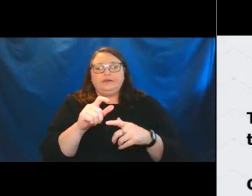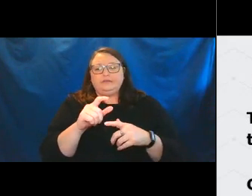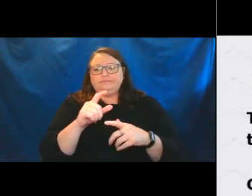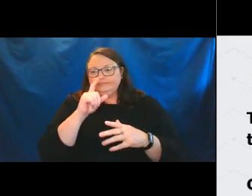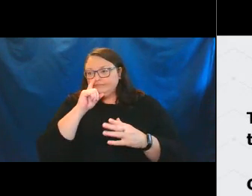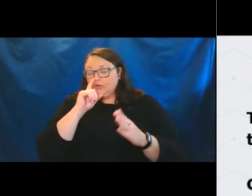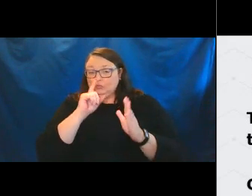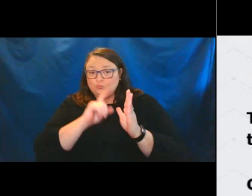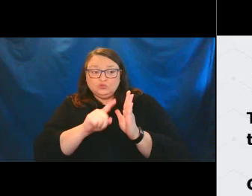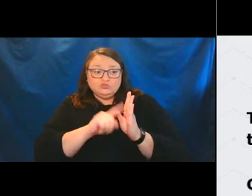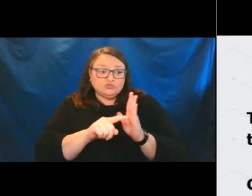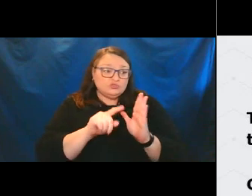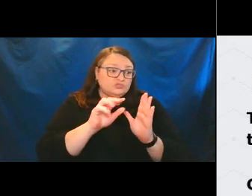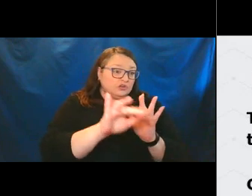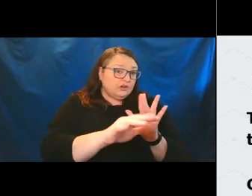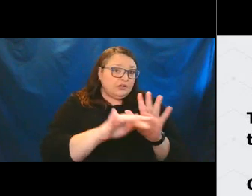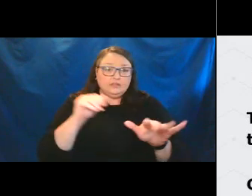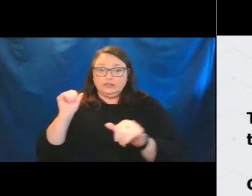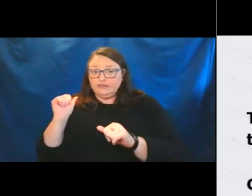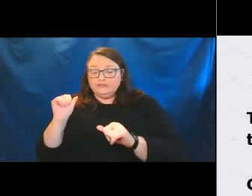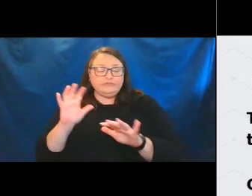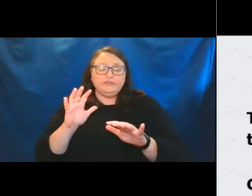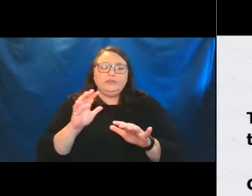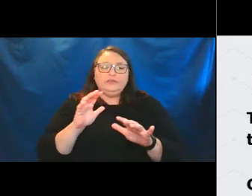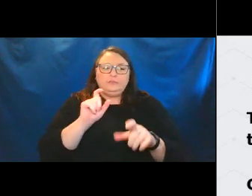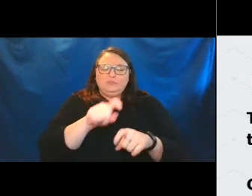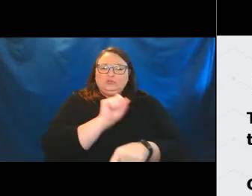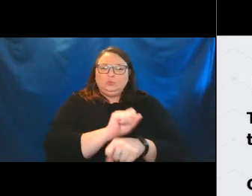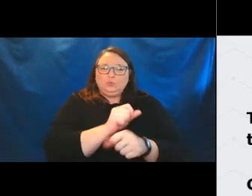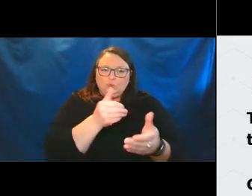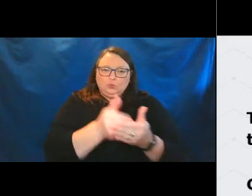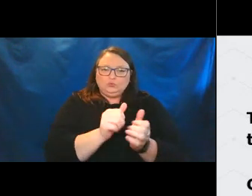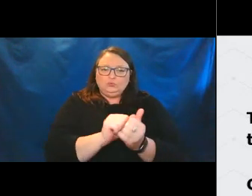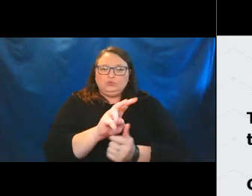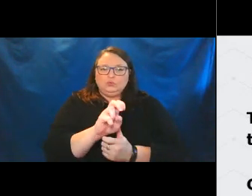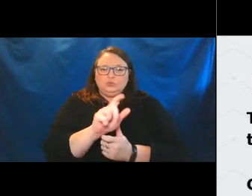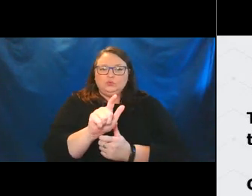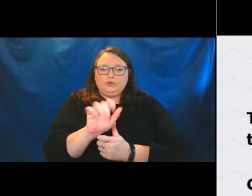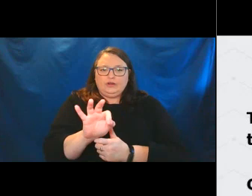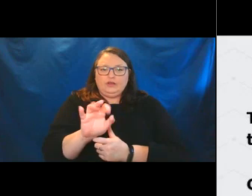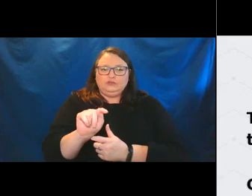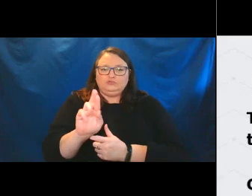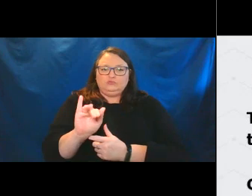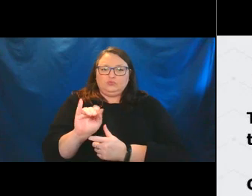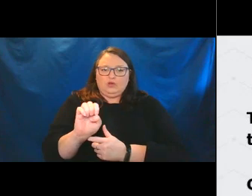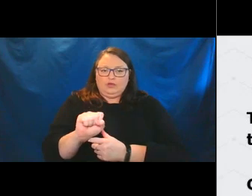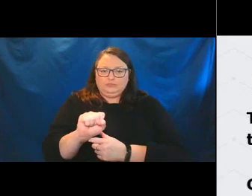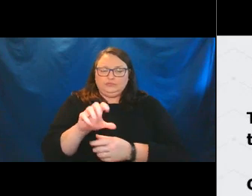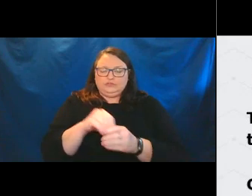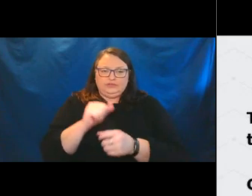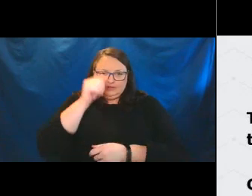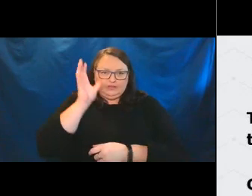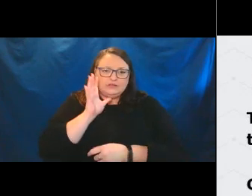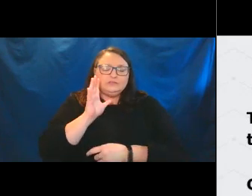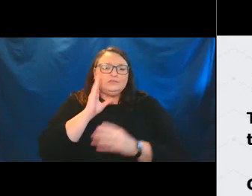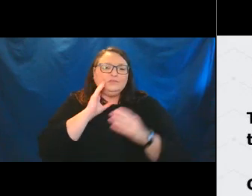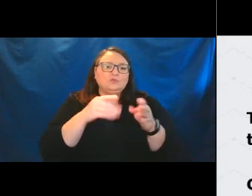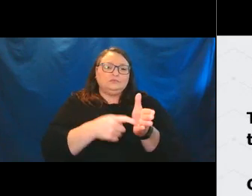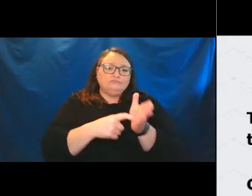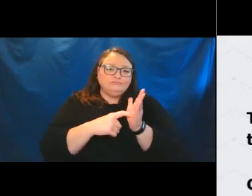working very closely with the 229 tribes in this state to really focus on the demand for training and the